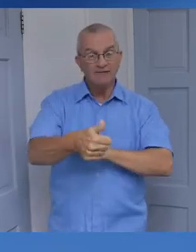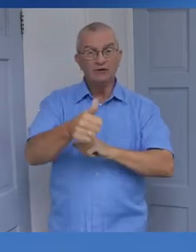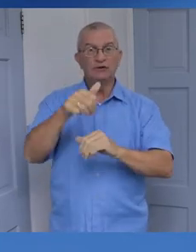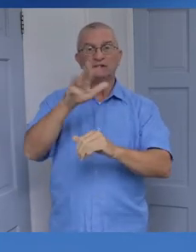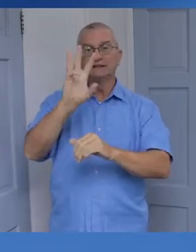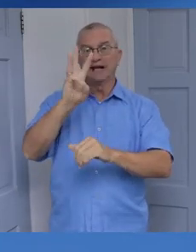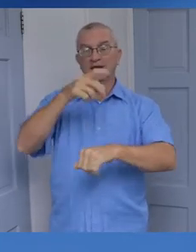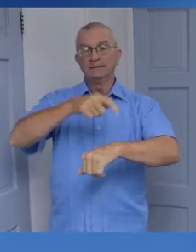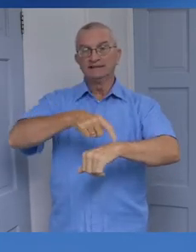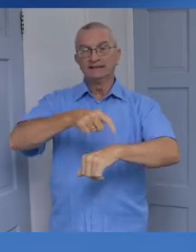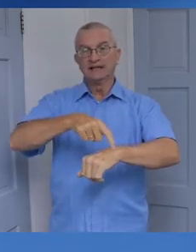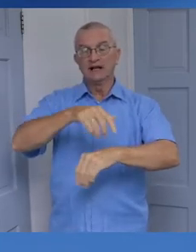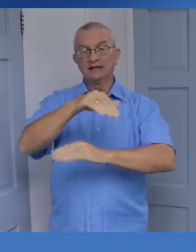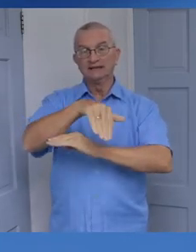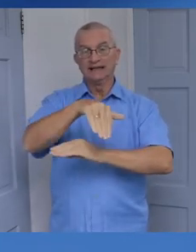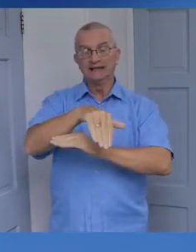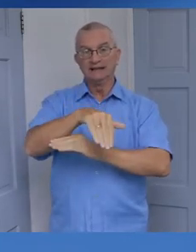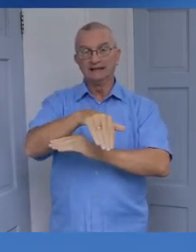those around you.